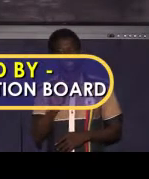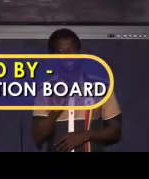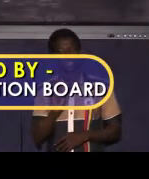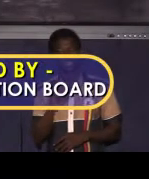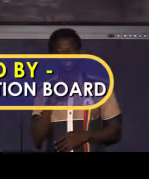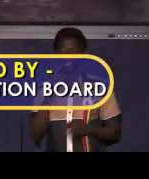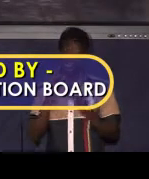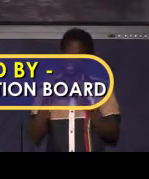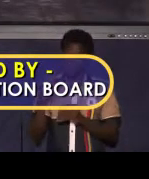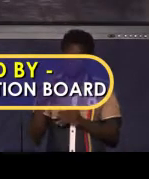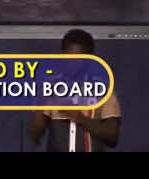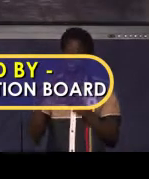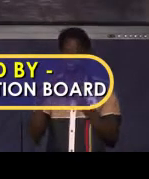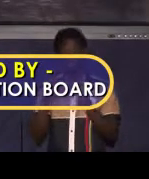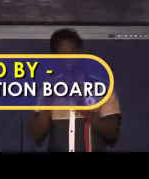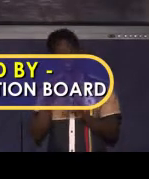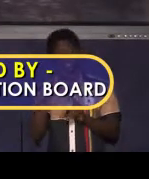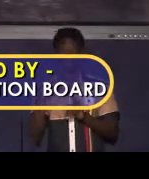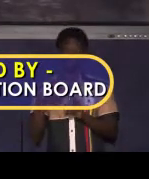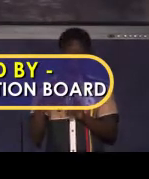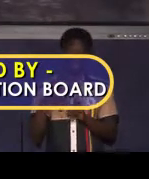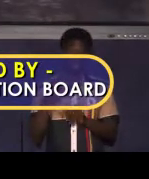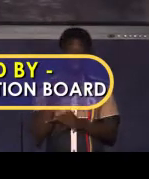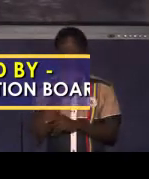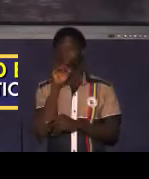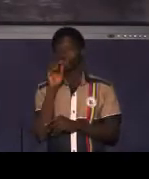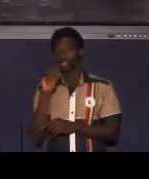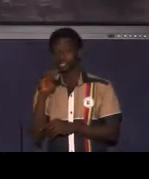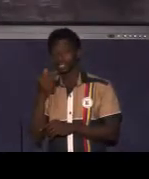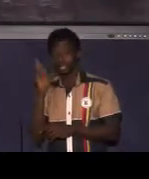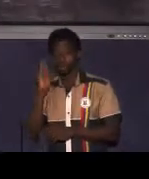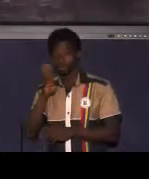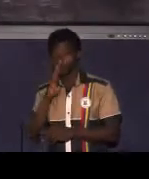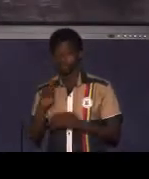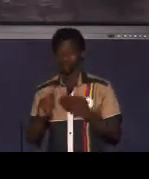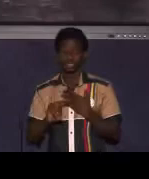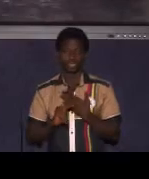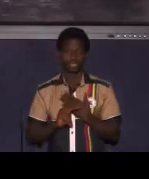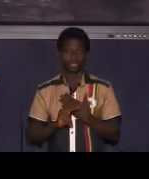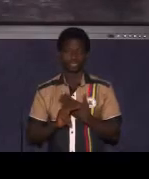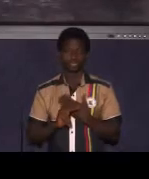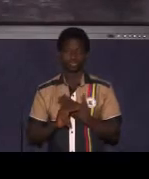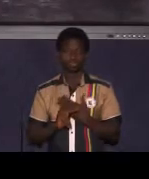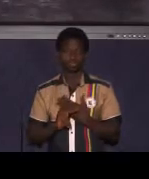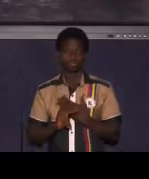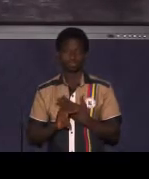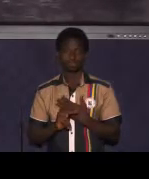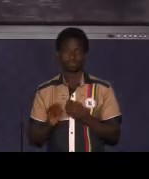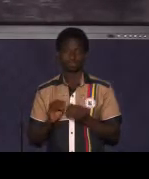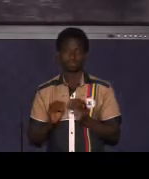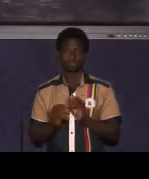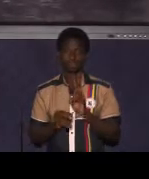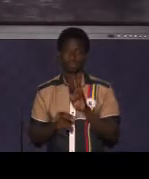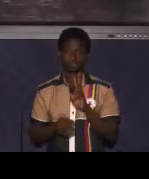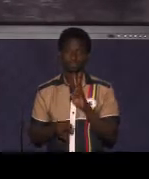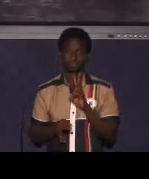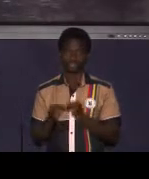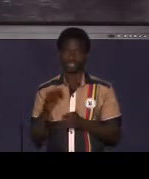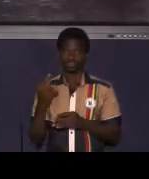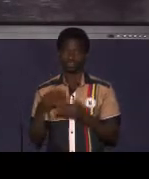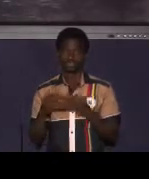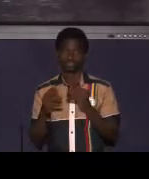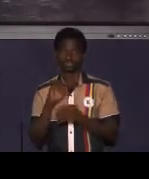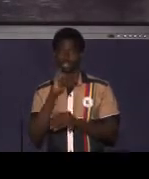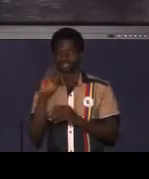tags. If the statement is positive, the question tag will be negative. Number 2, if